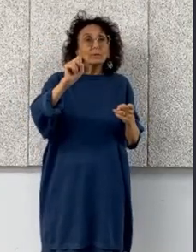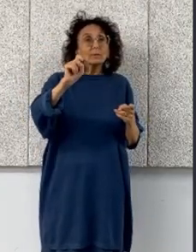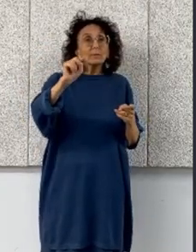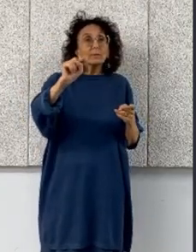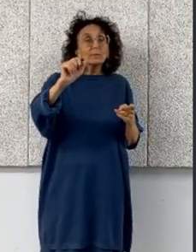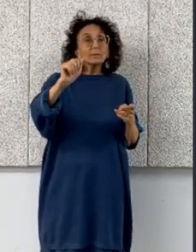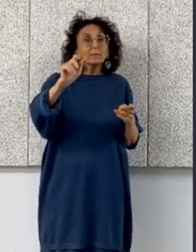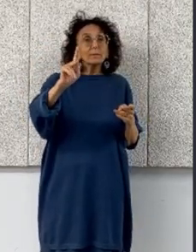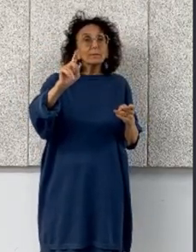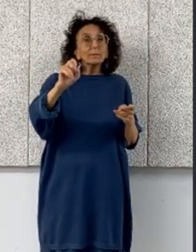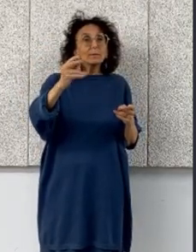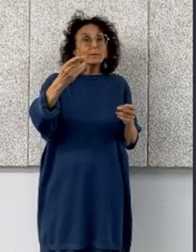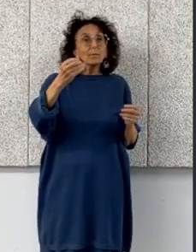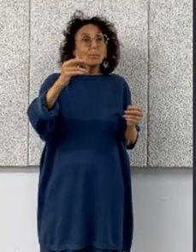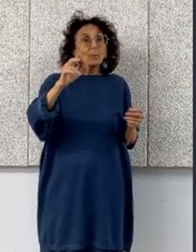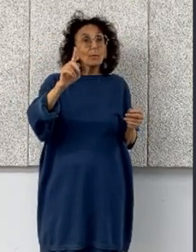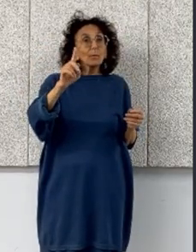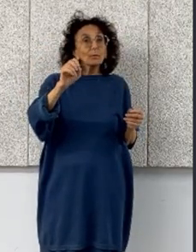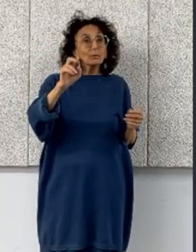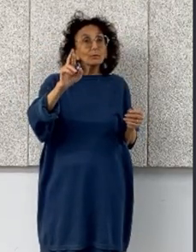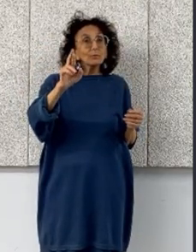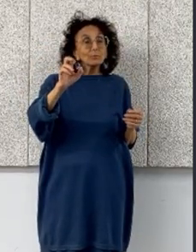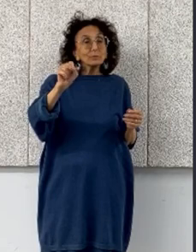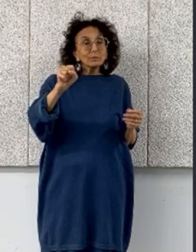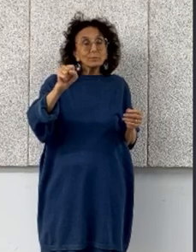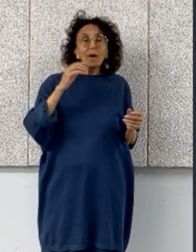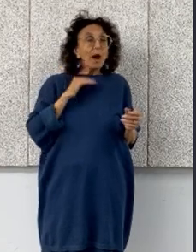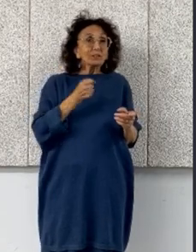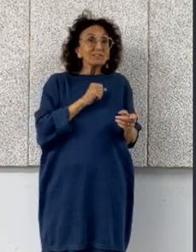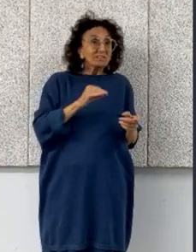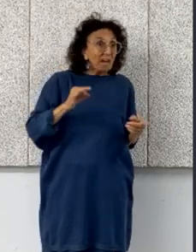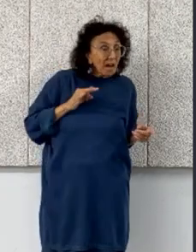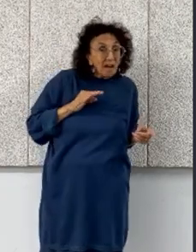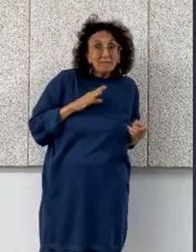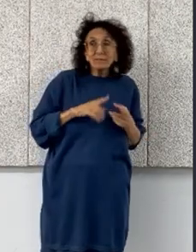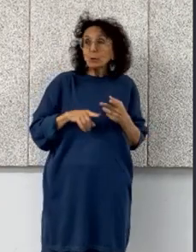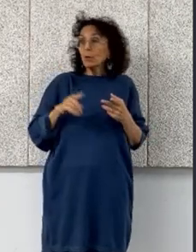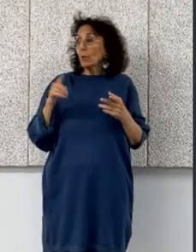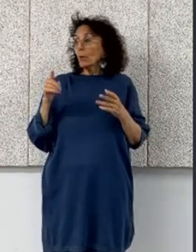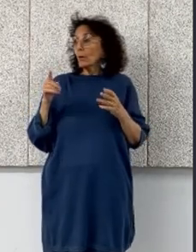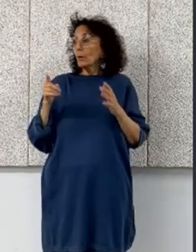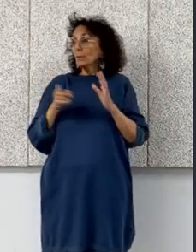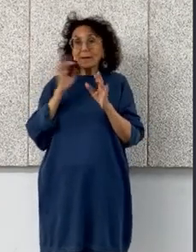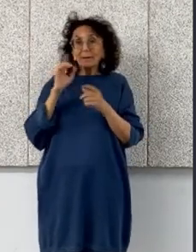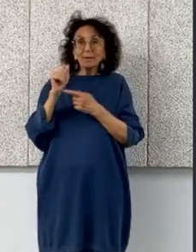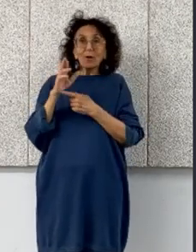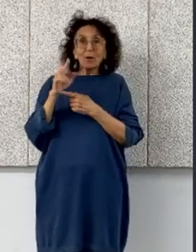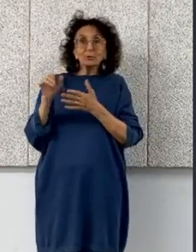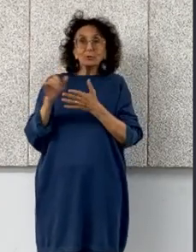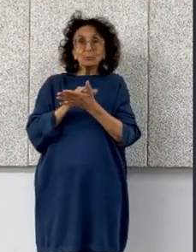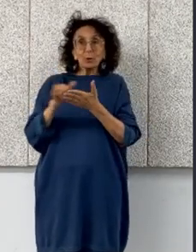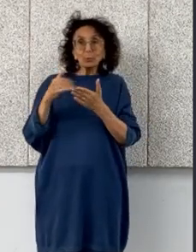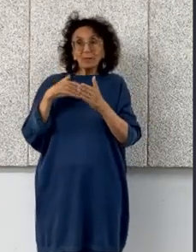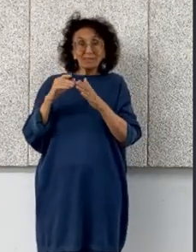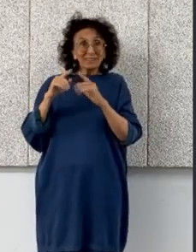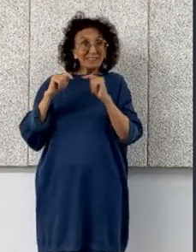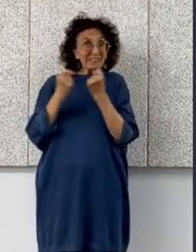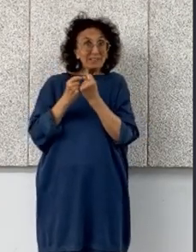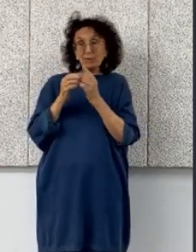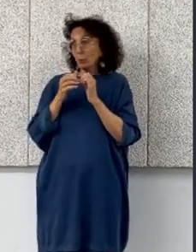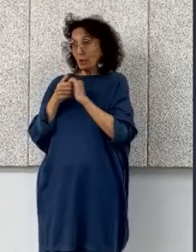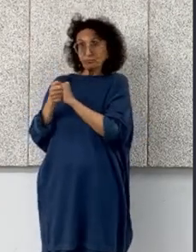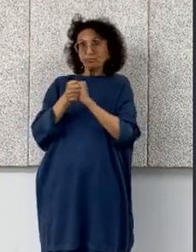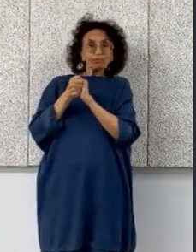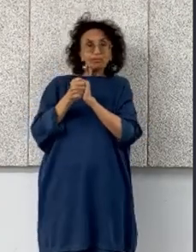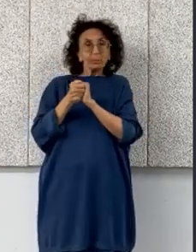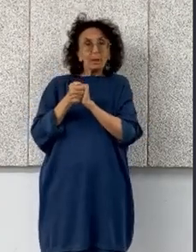York, but someone, or often, as in the case at Art New York with a collaborative team, has to